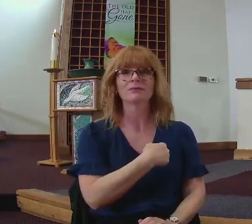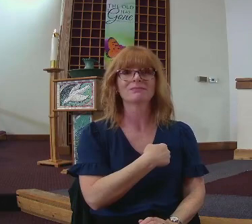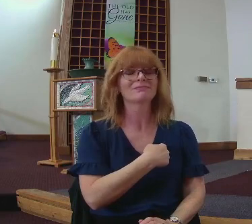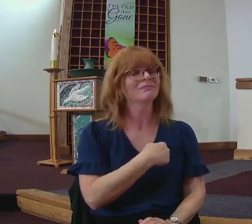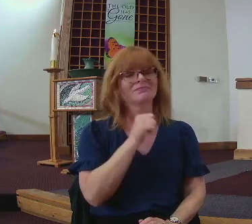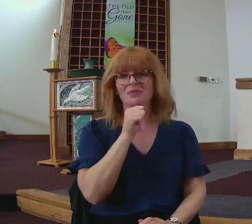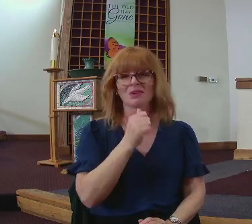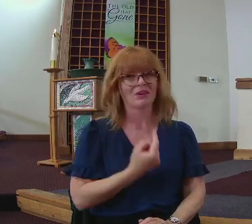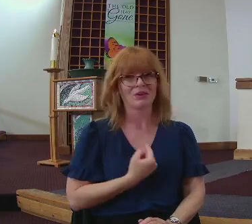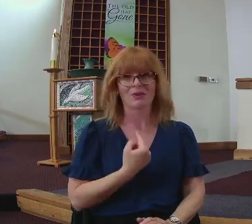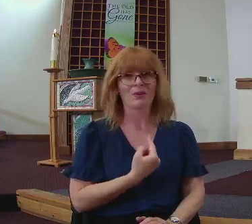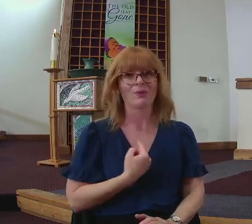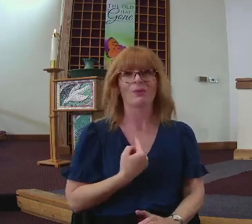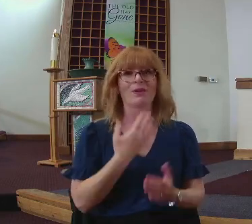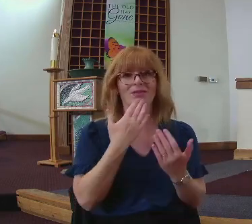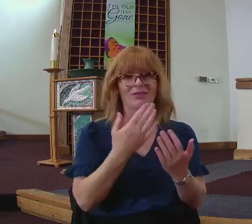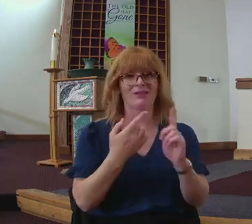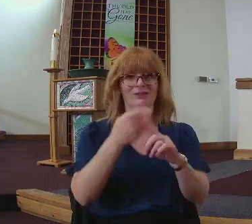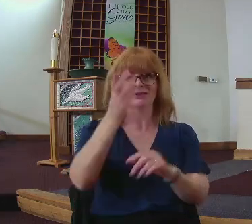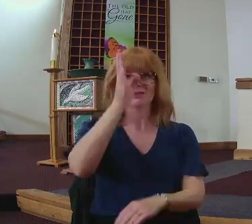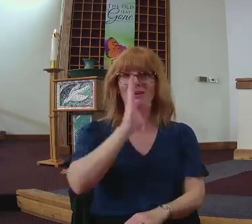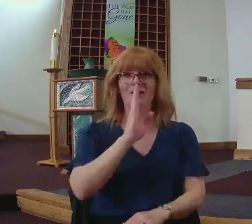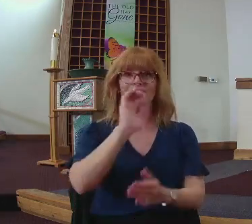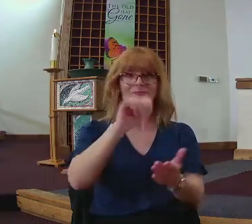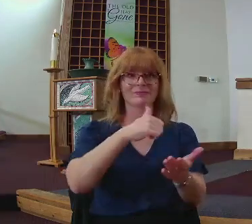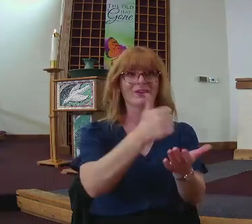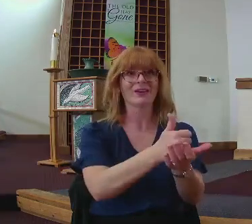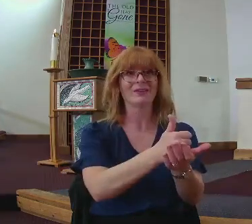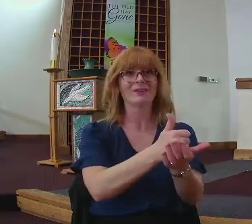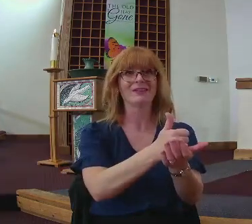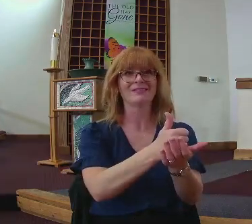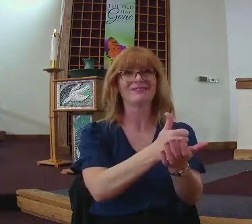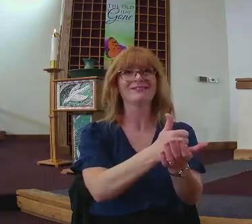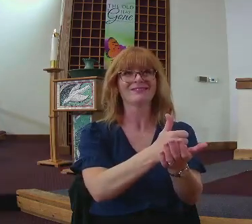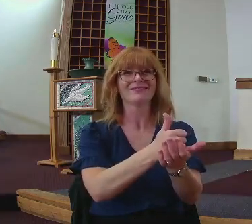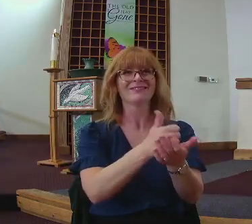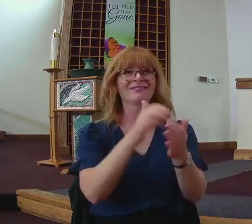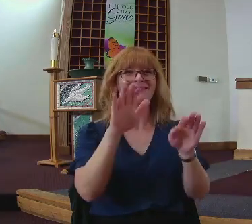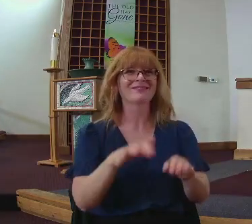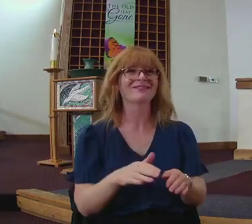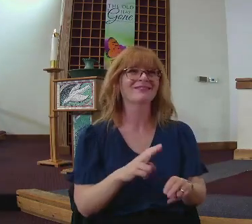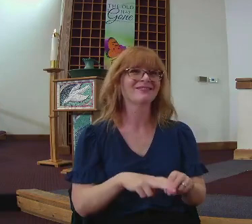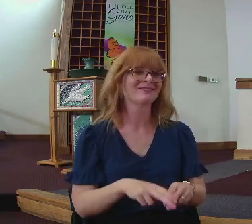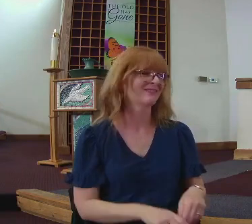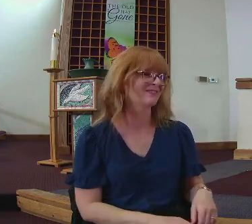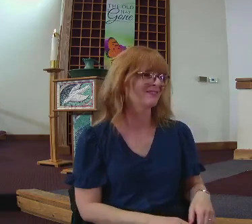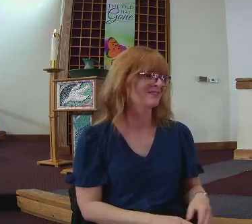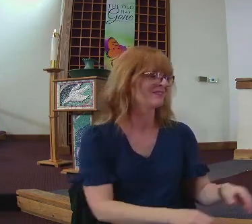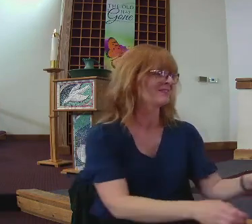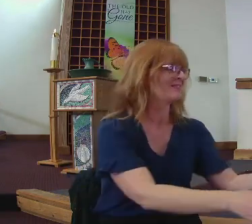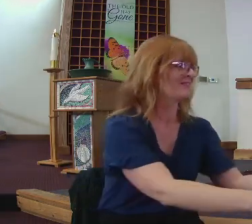alone. Thanks be to God. Amen. You may be seated.